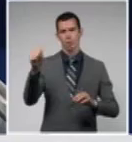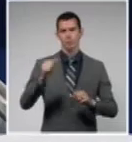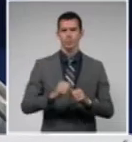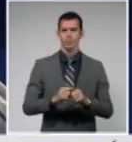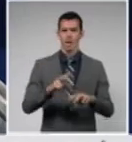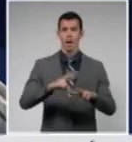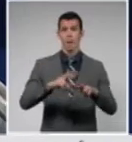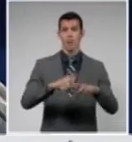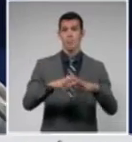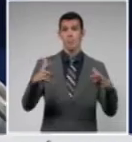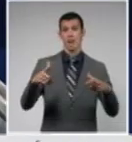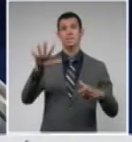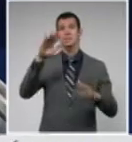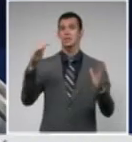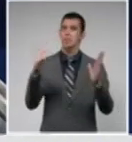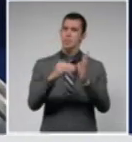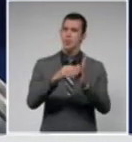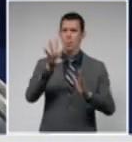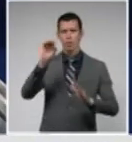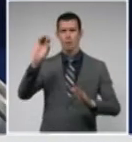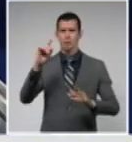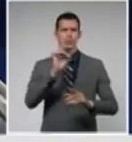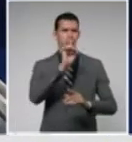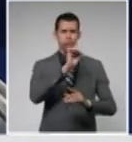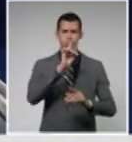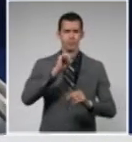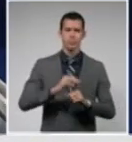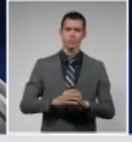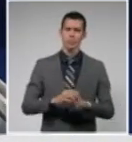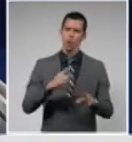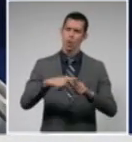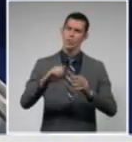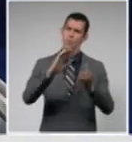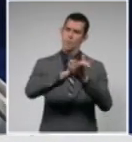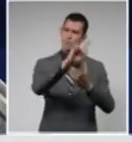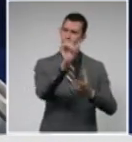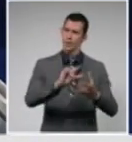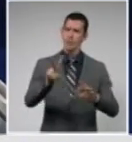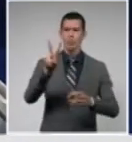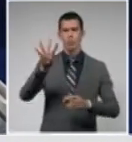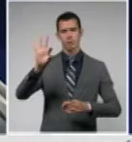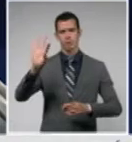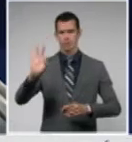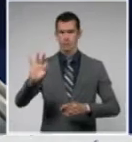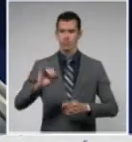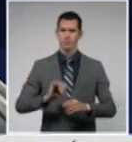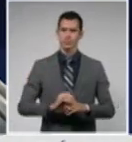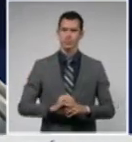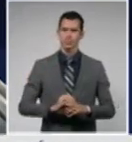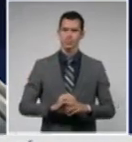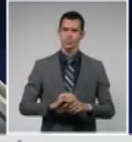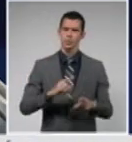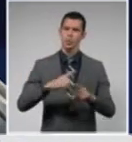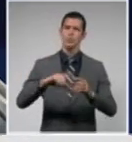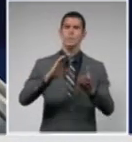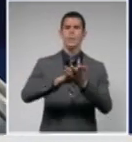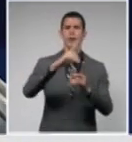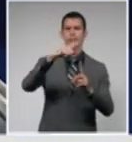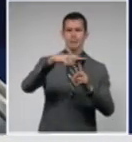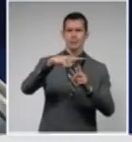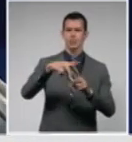697 from Ciego de Ávila, 104 from Camagüey, 110 from Santiago de